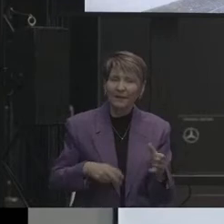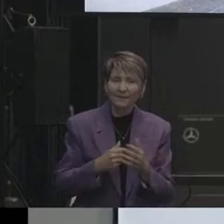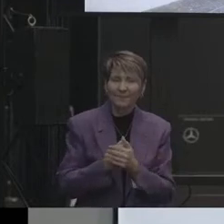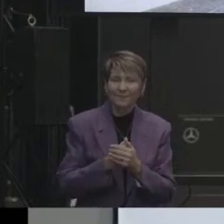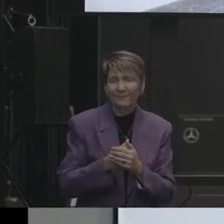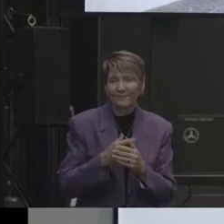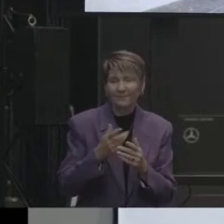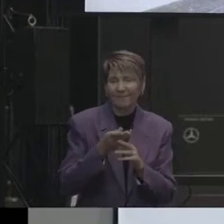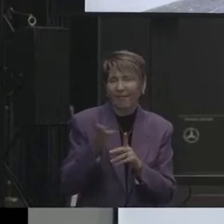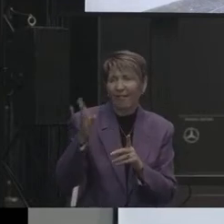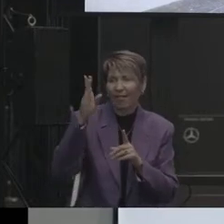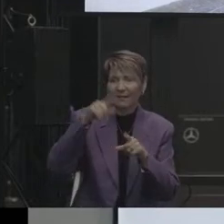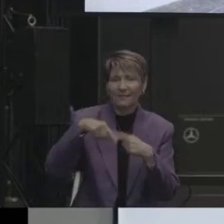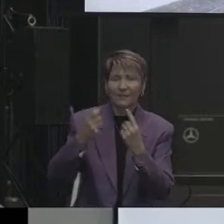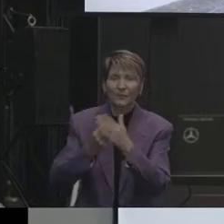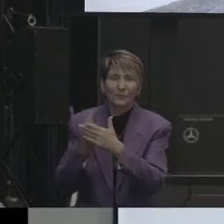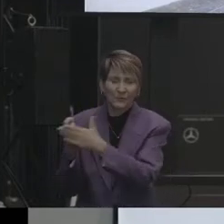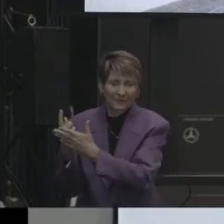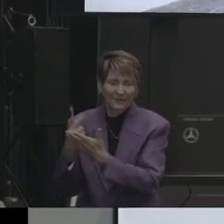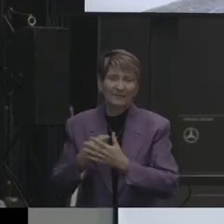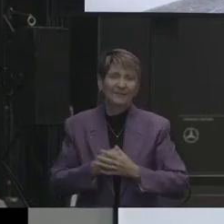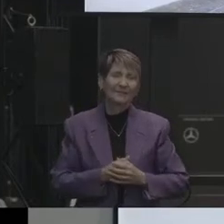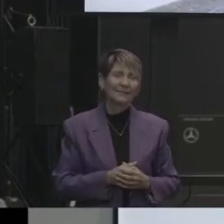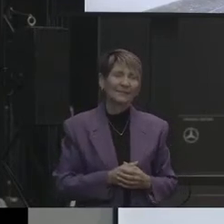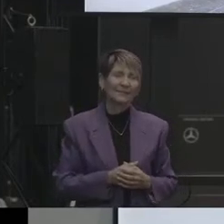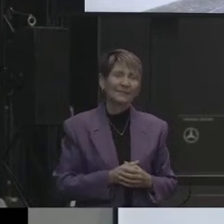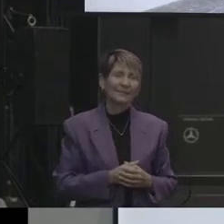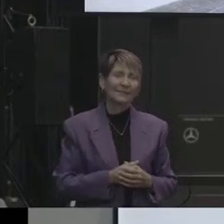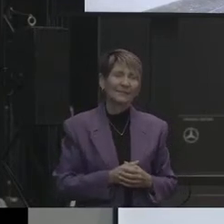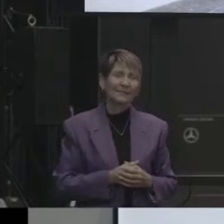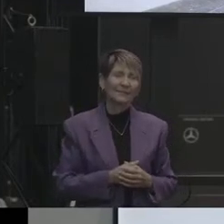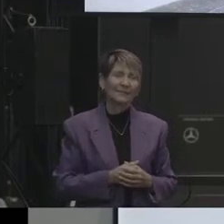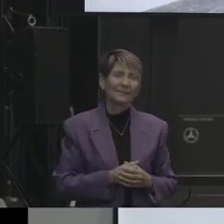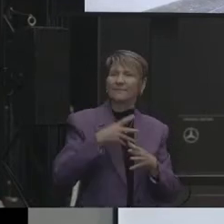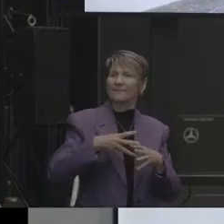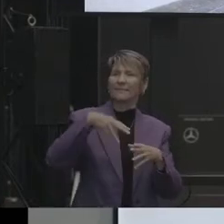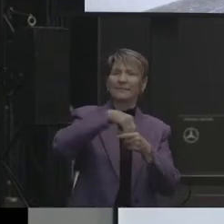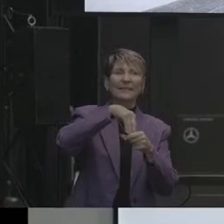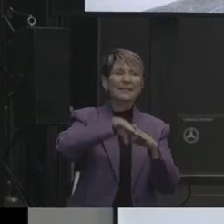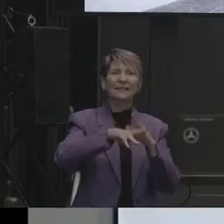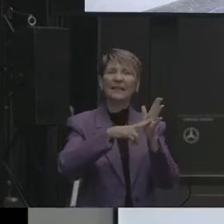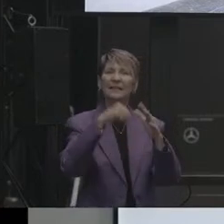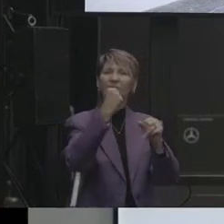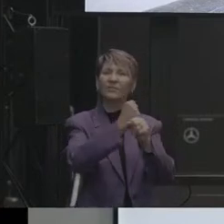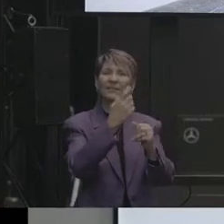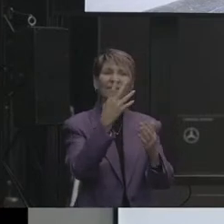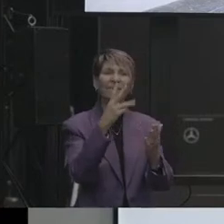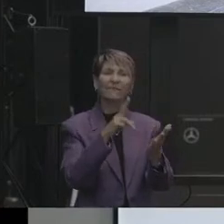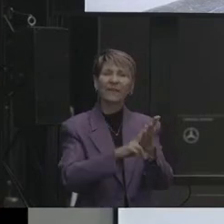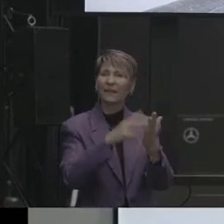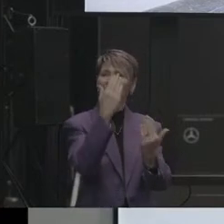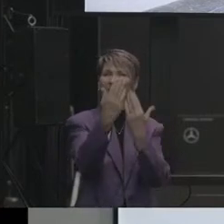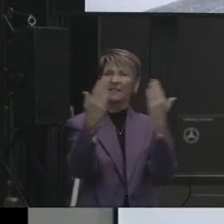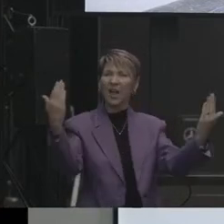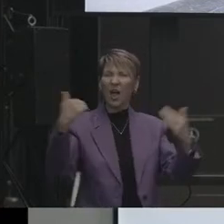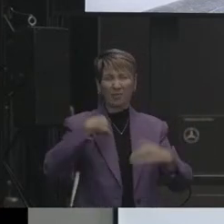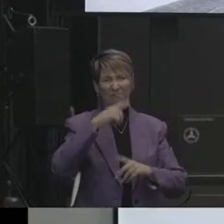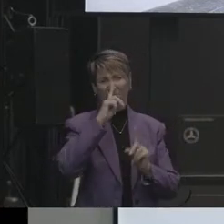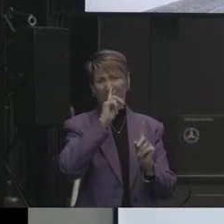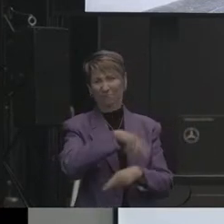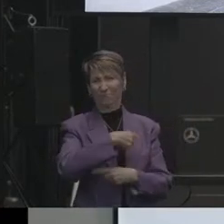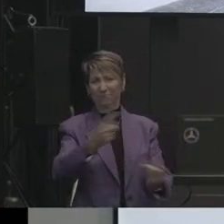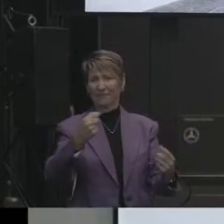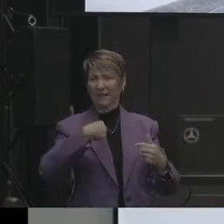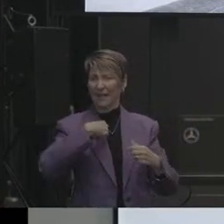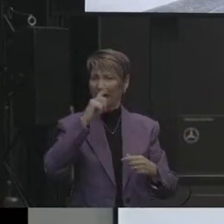different opportunity. But again, like I being in a gallery setting for some reason felt unattainable to me.